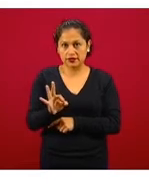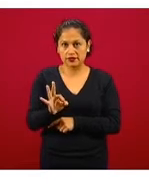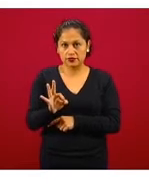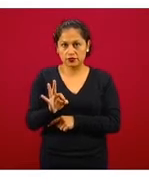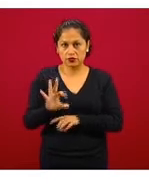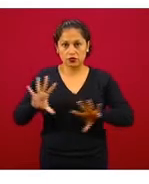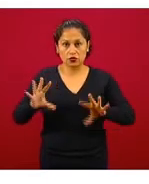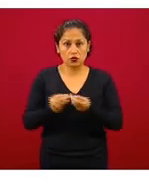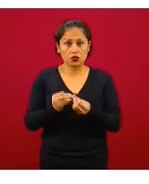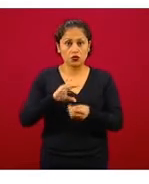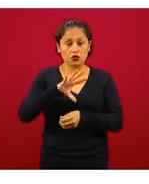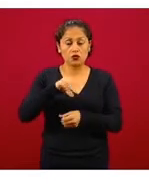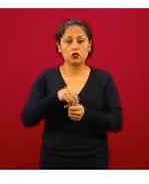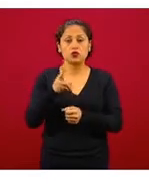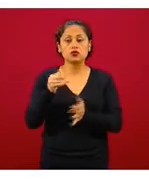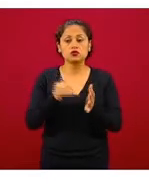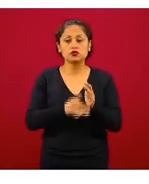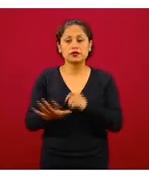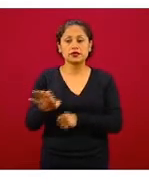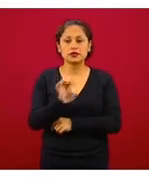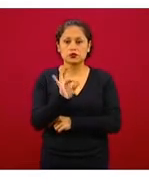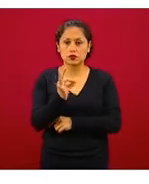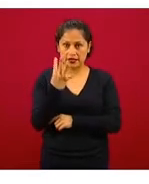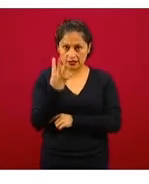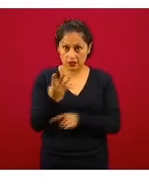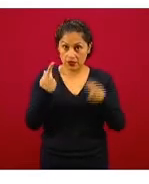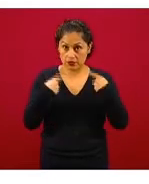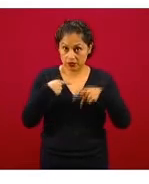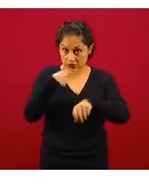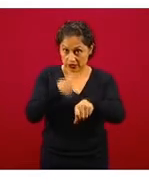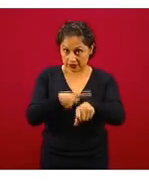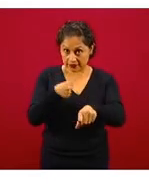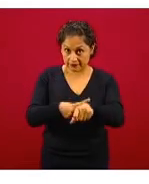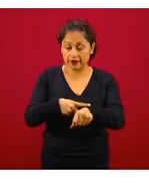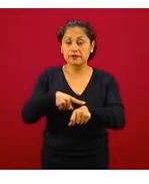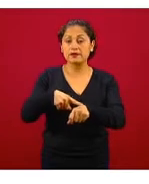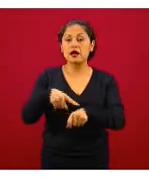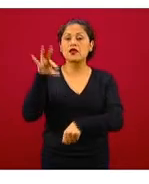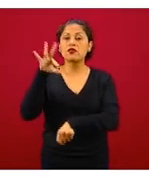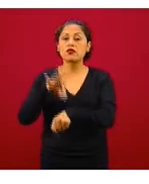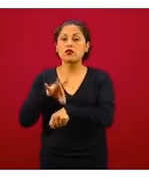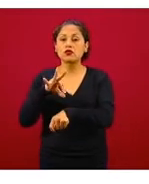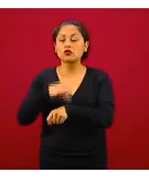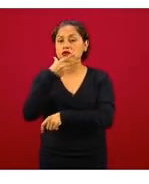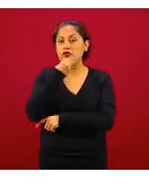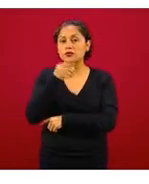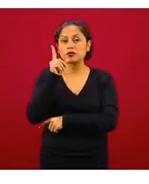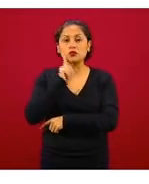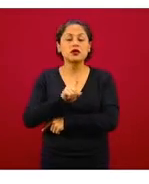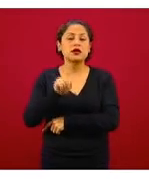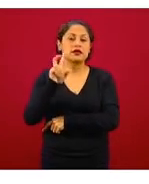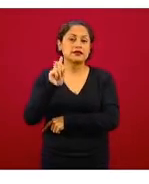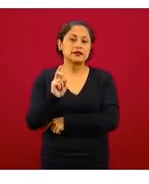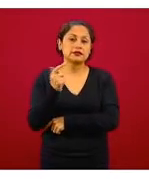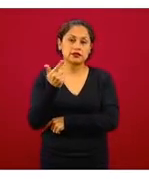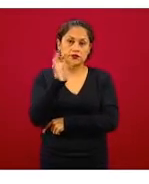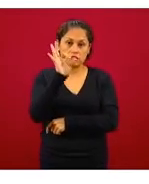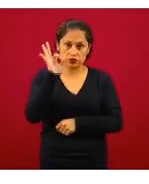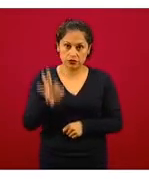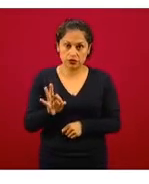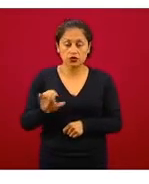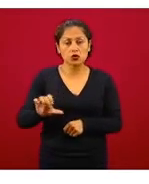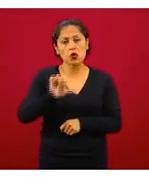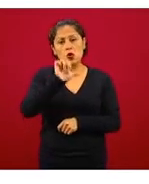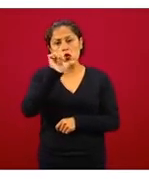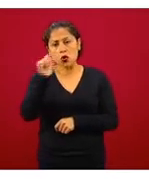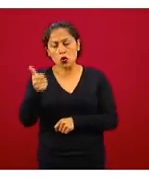hospitals who have been 8.544 affected. personas In terms afectadas. of Médicas y age, médicos son over 37%. all the ages, Otras it's